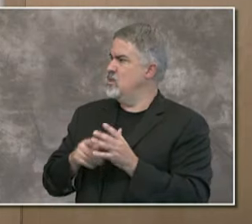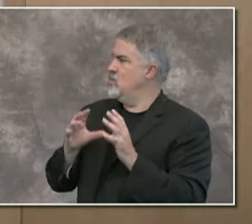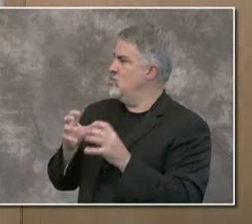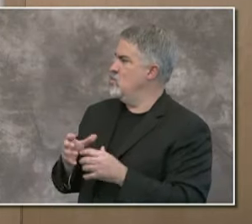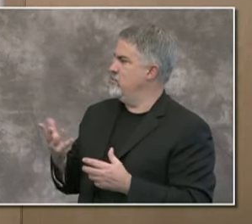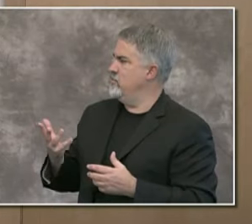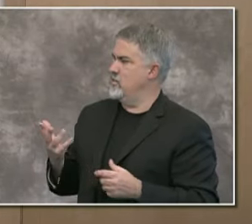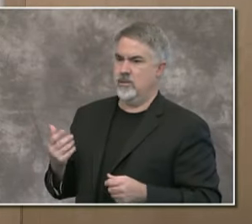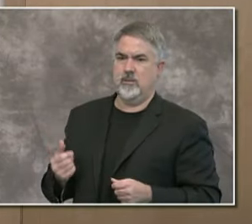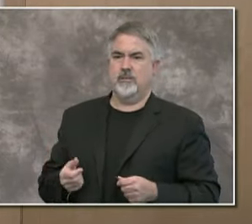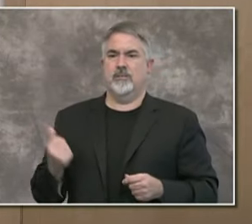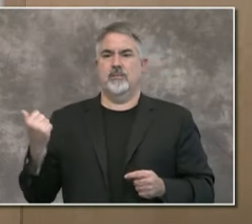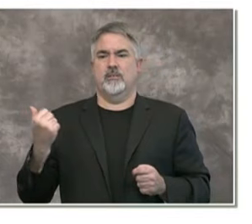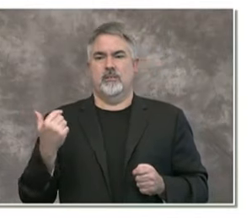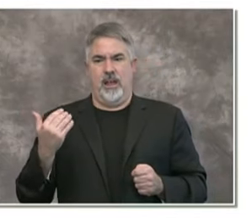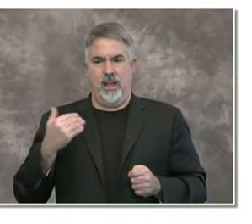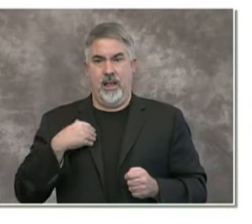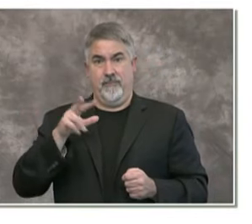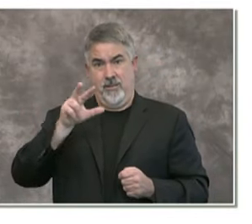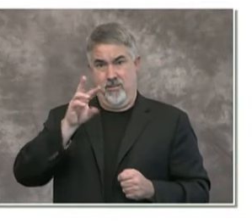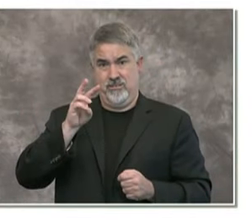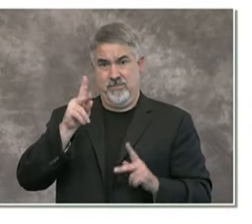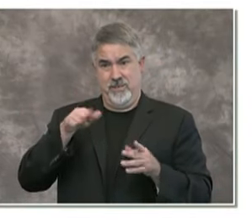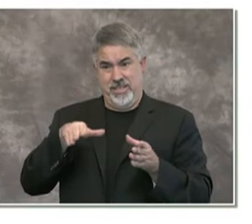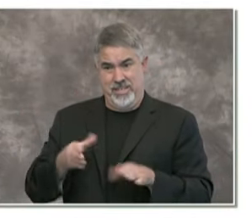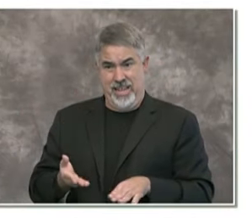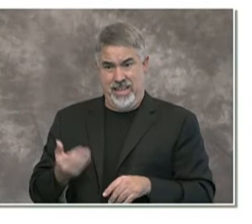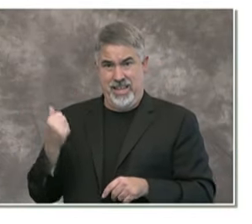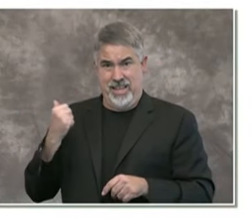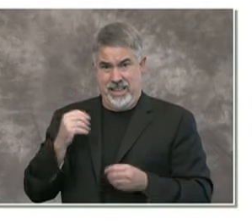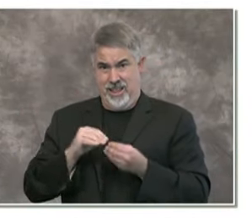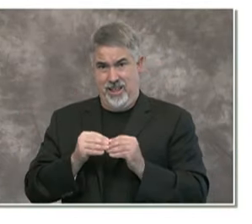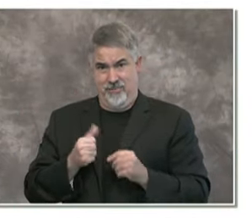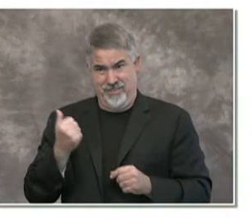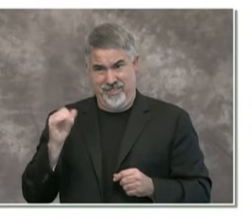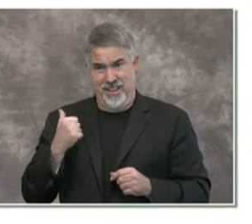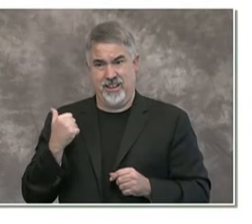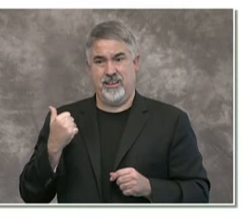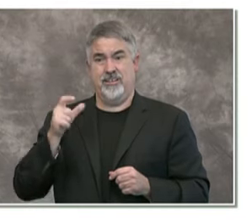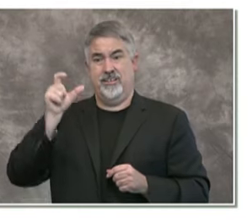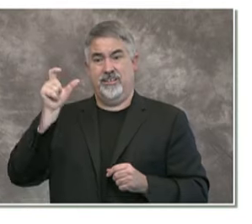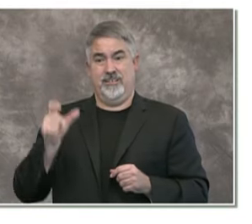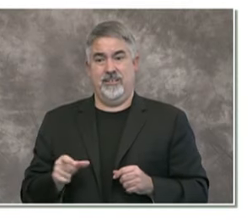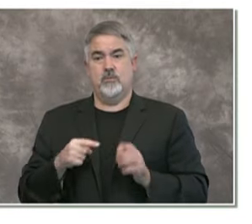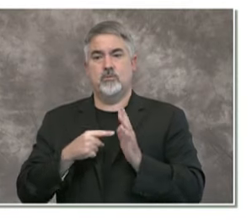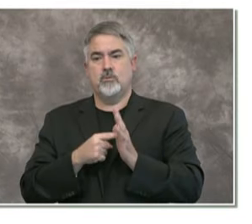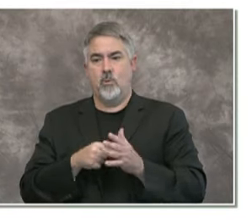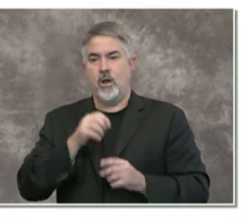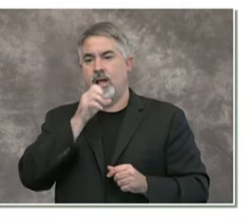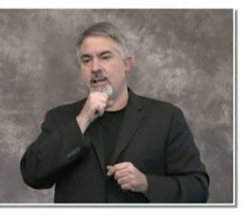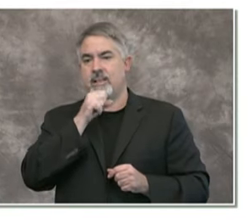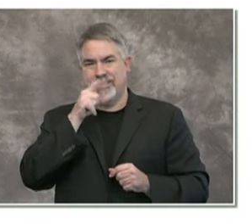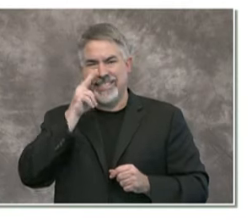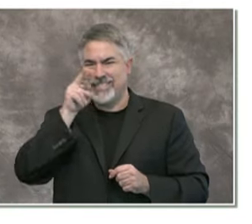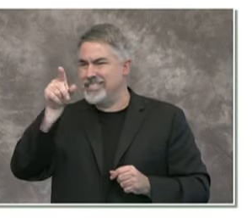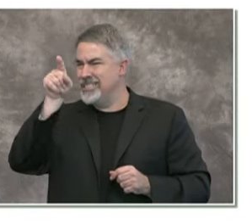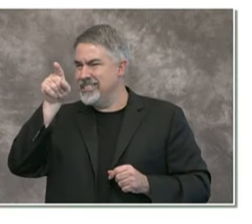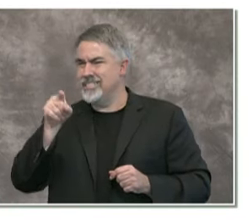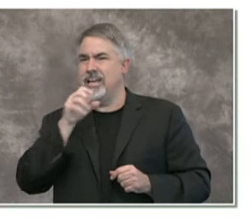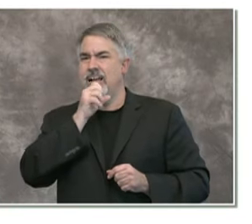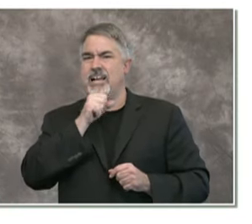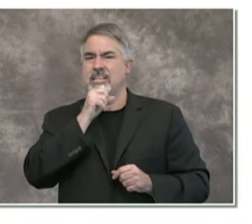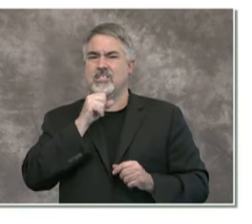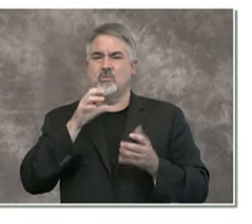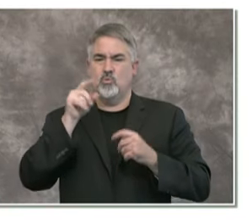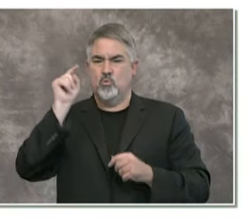it's 36 numbers. The information that we have is on a table that is showing right now, unless you cannot see that